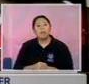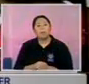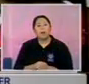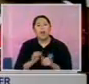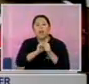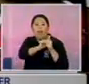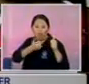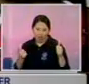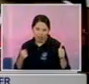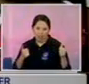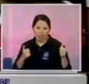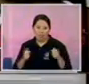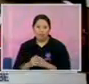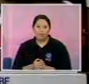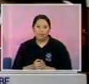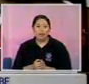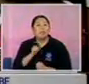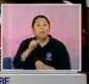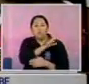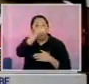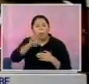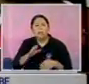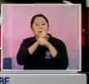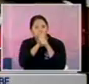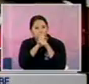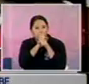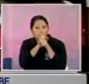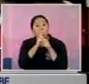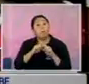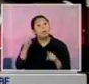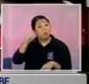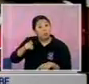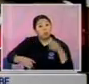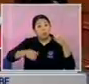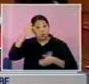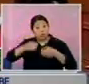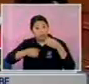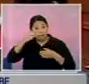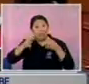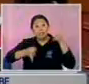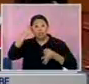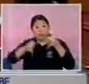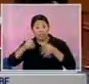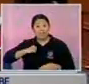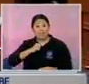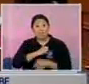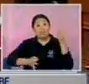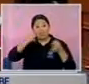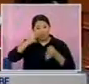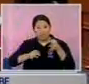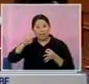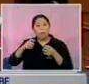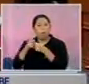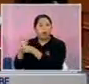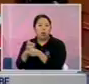magsalita ang prosecution or judges. But sa judges, mas maingat kami sapagkat mai-interpret na kinakampihan namin ang